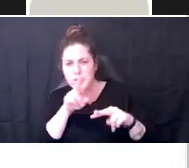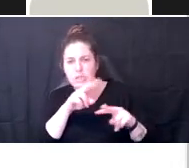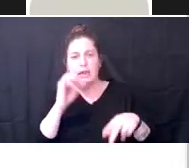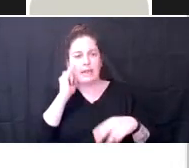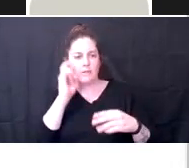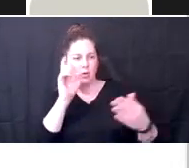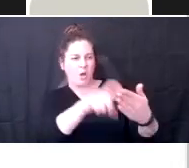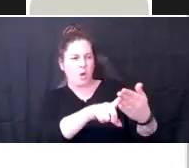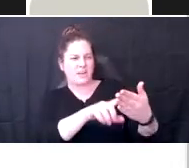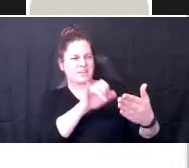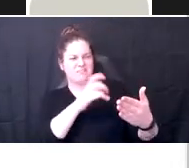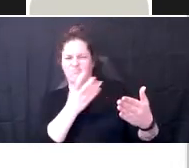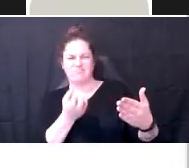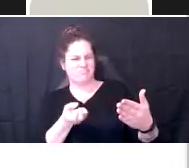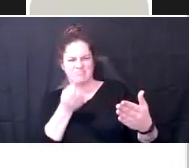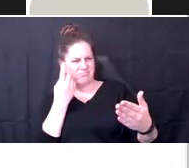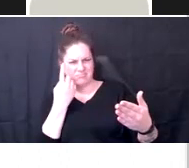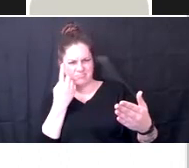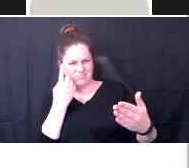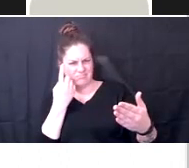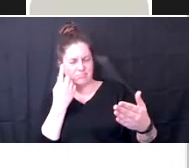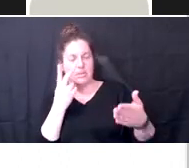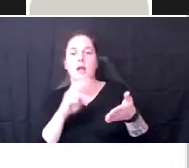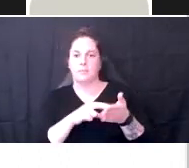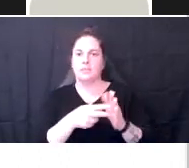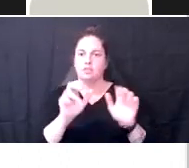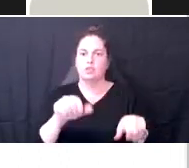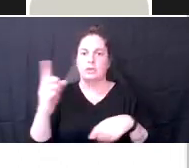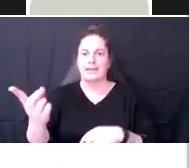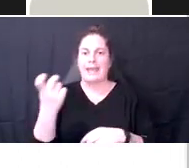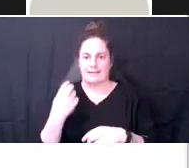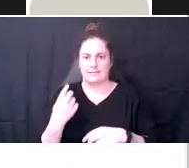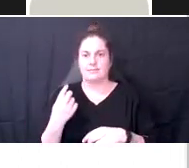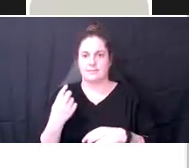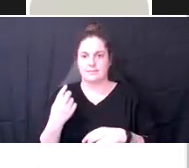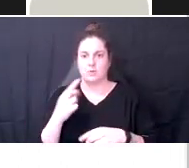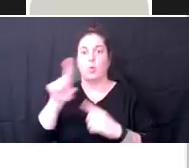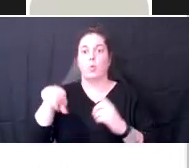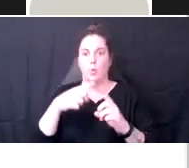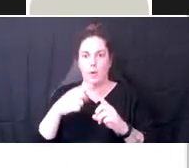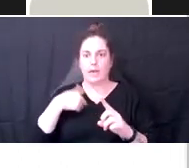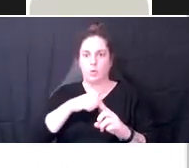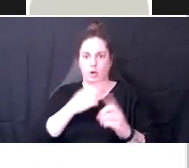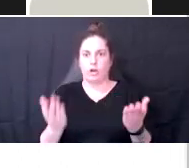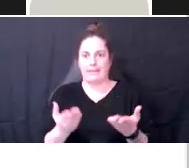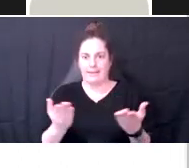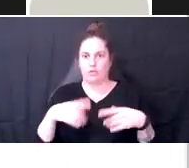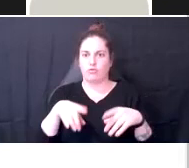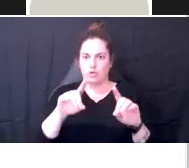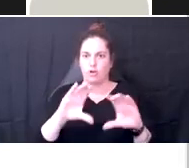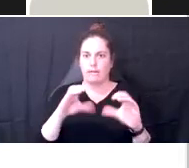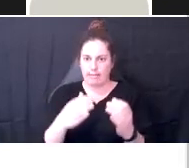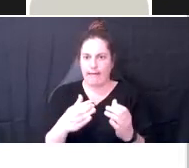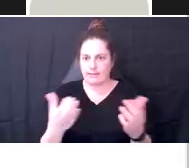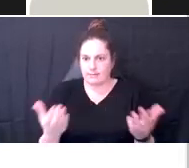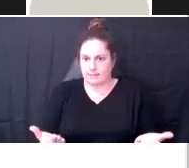eye that doesn't make sense to you, you can ask your question when we meet. Okay. There's some videos